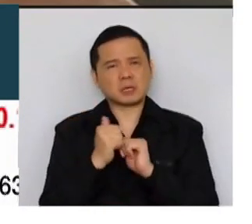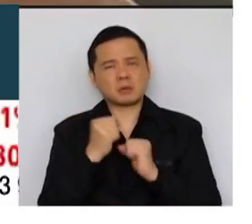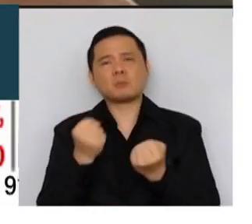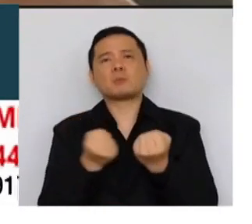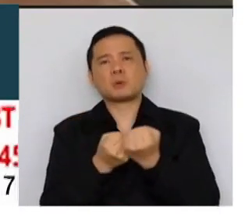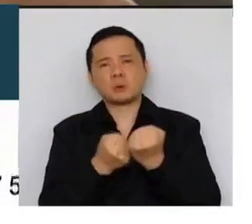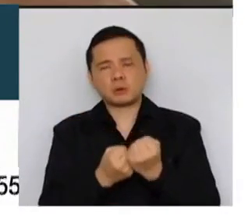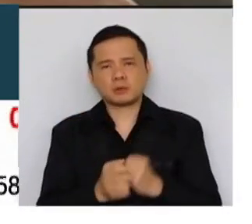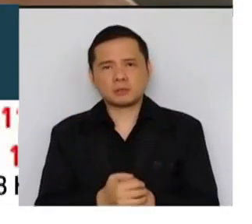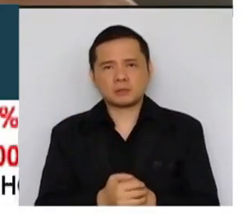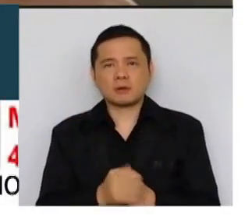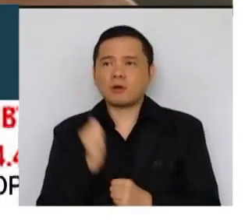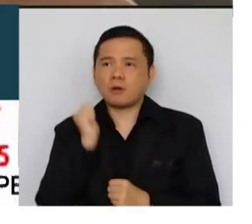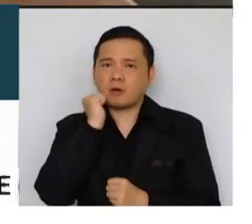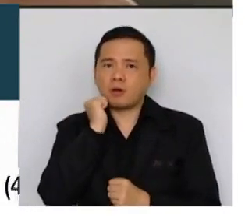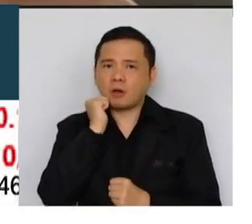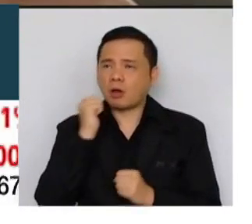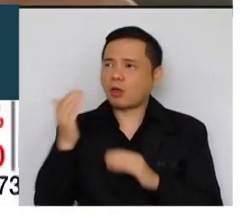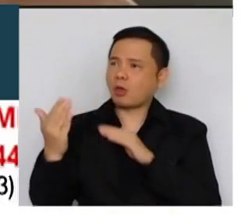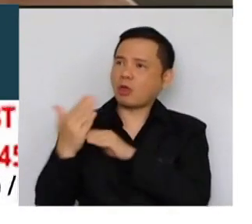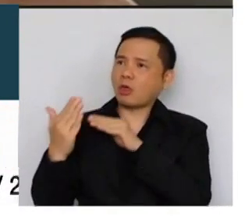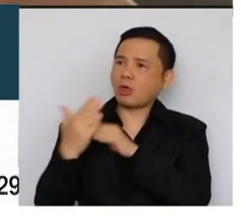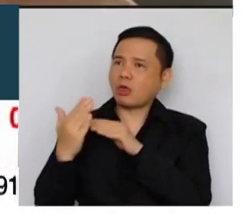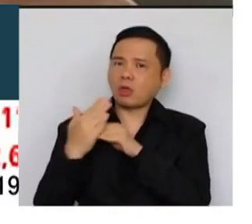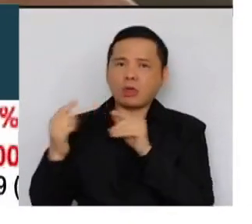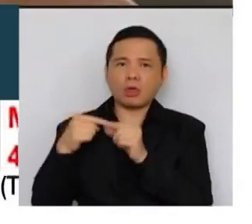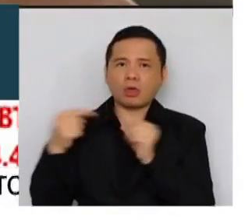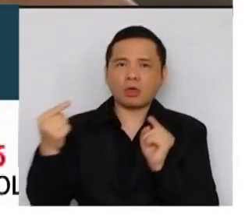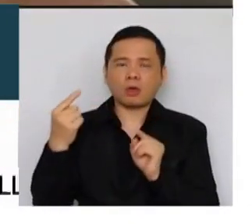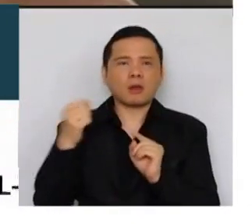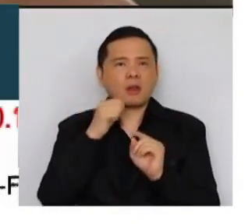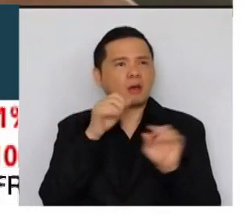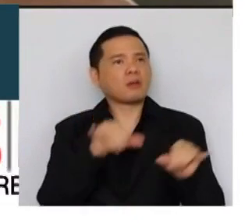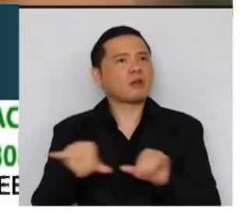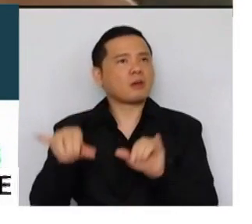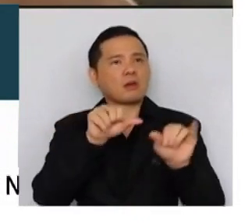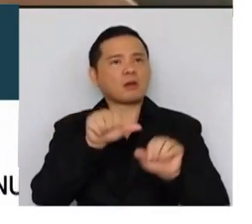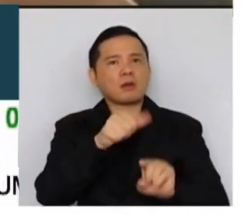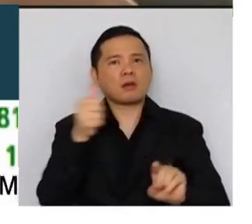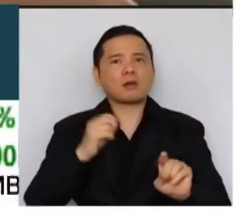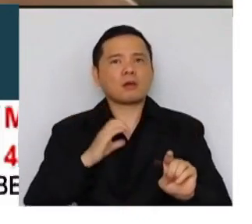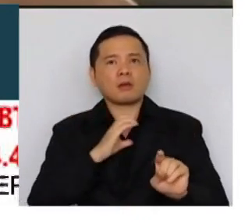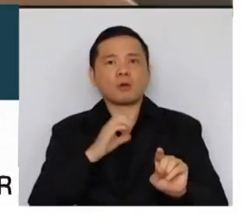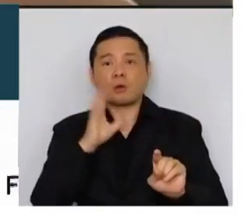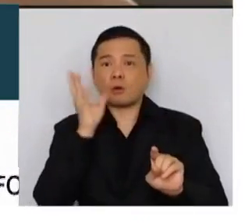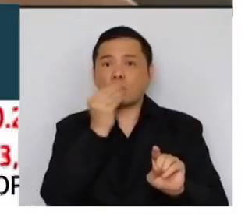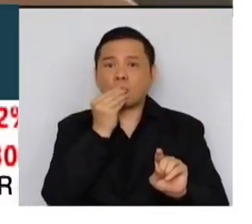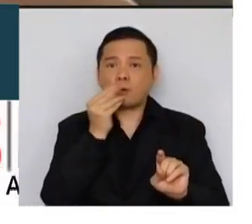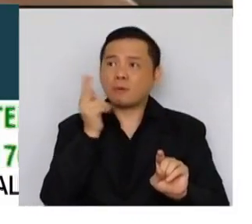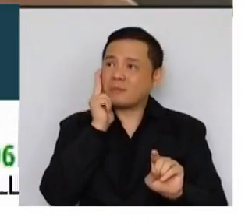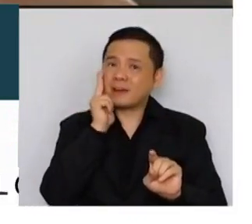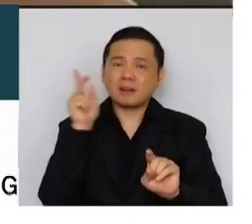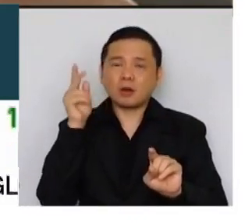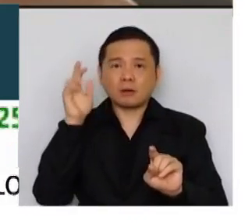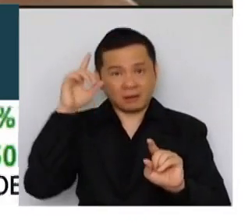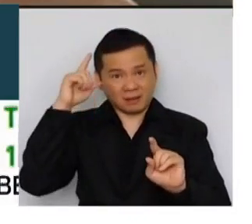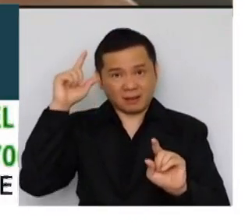nasa oposisyon kasi hindi kayo papareho ng ibang kongresista o senador na kung sino ang presidente, lilipat kayo doon.